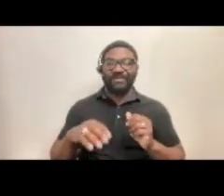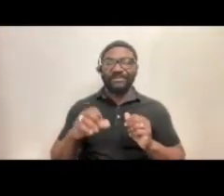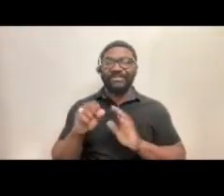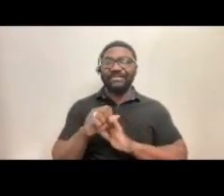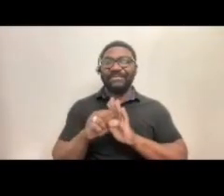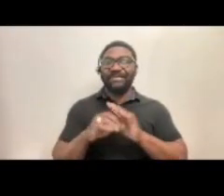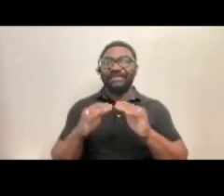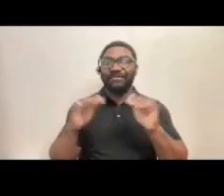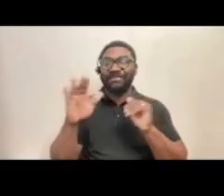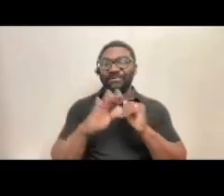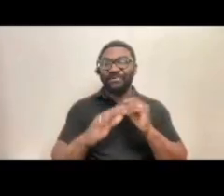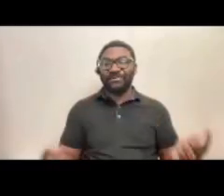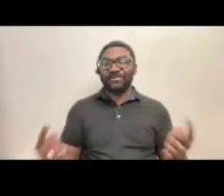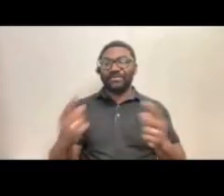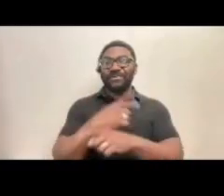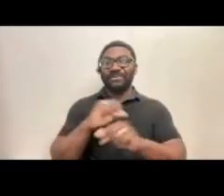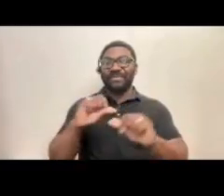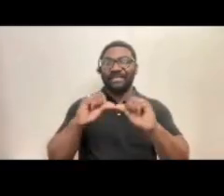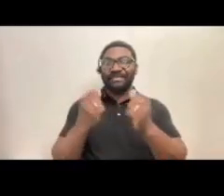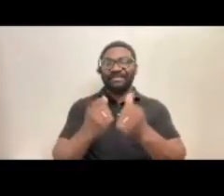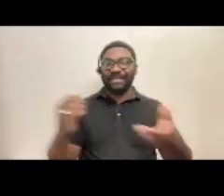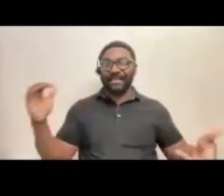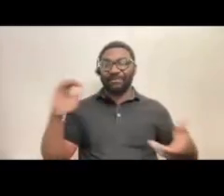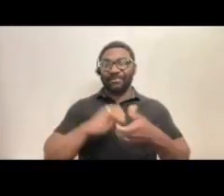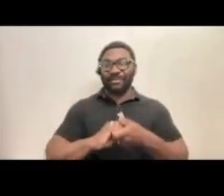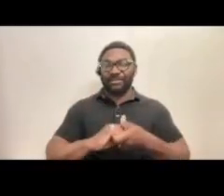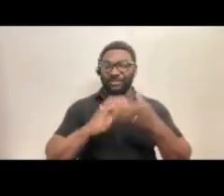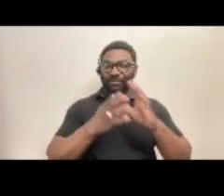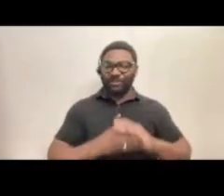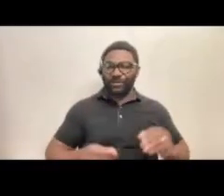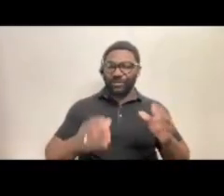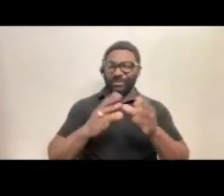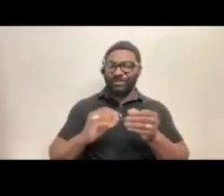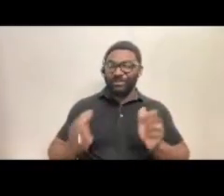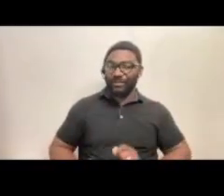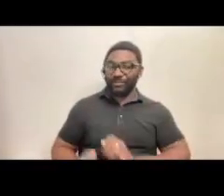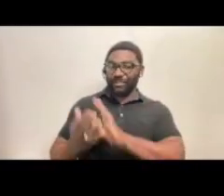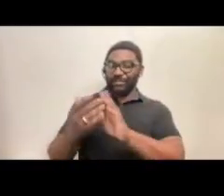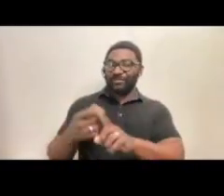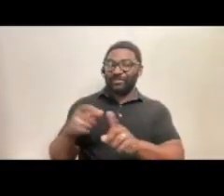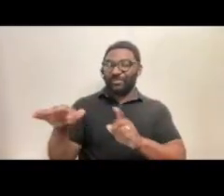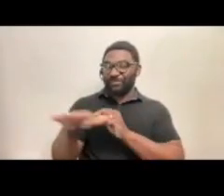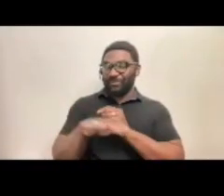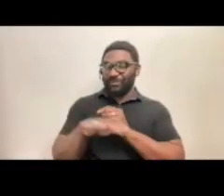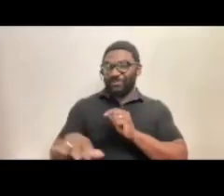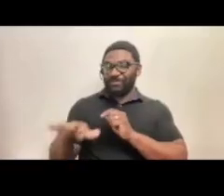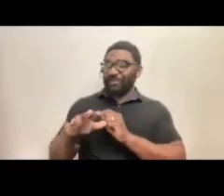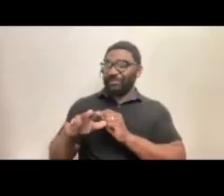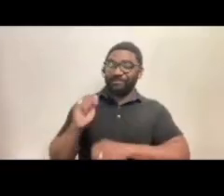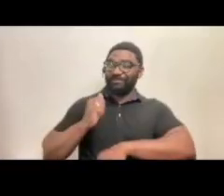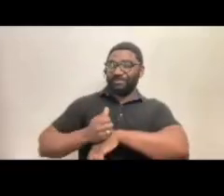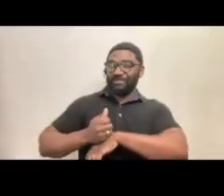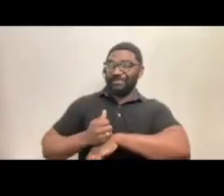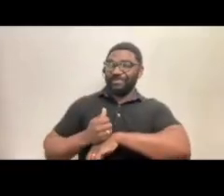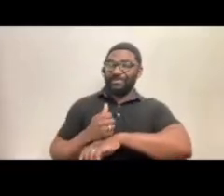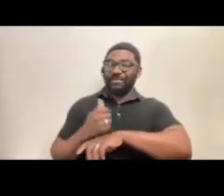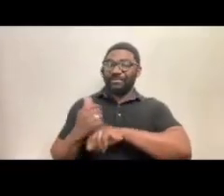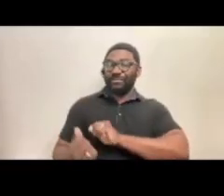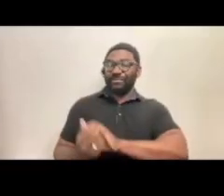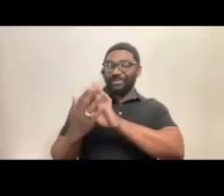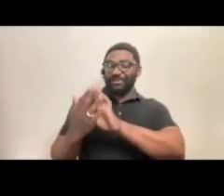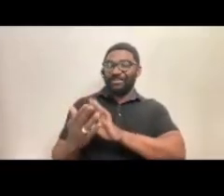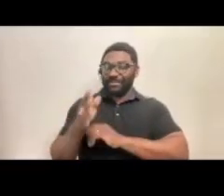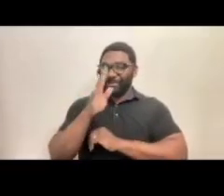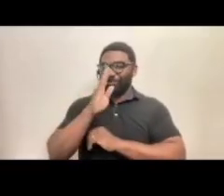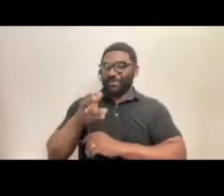Cross-Agency Collaboration, Stories and Strategies from the Field, designed to address the direct support staff